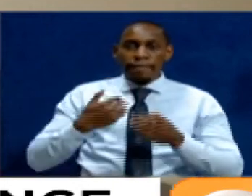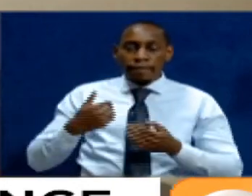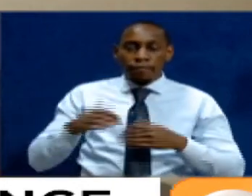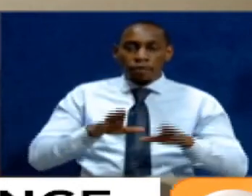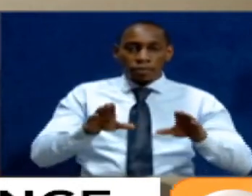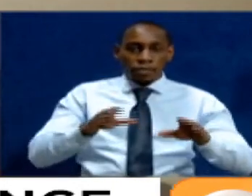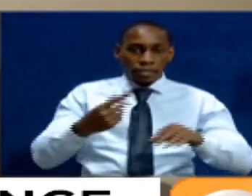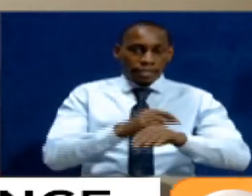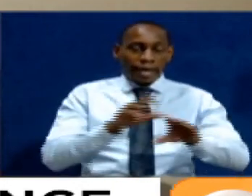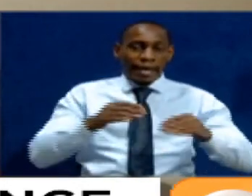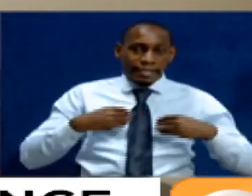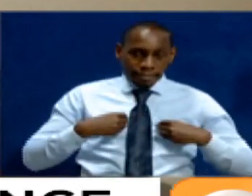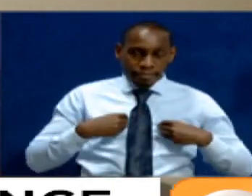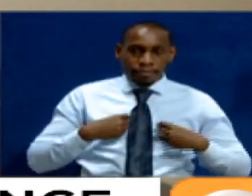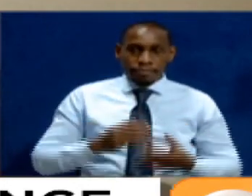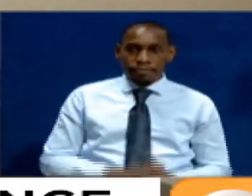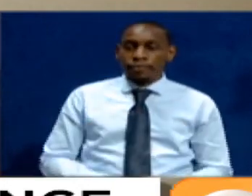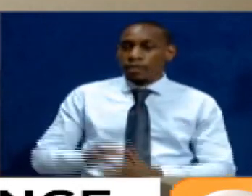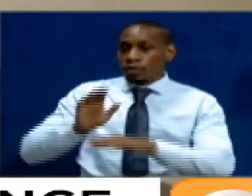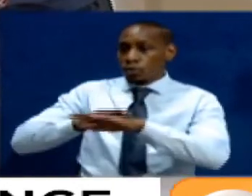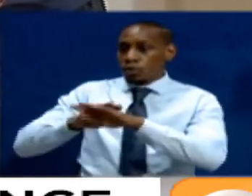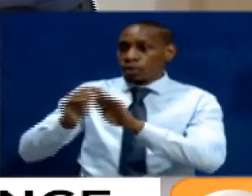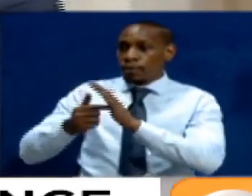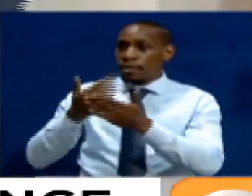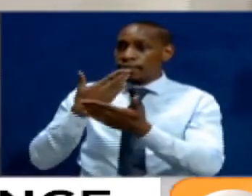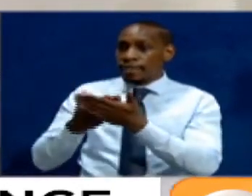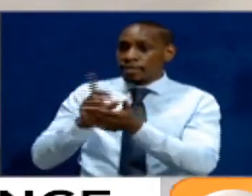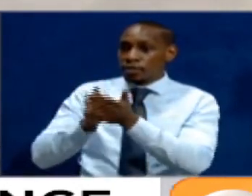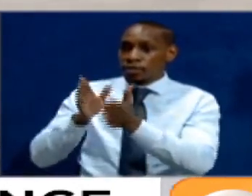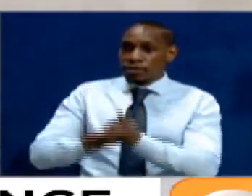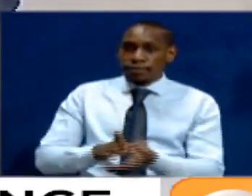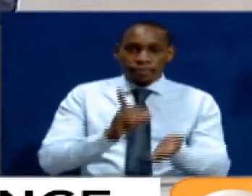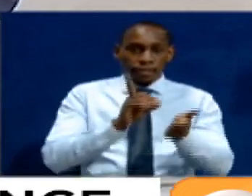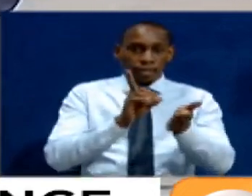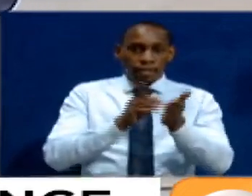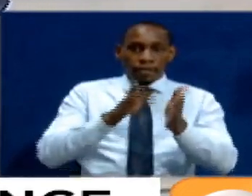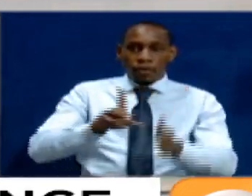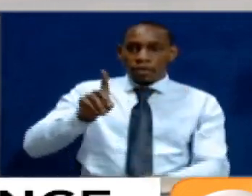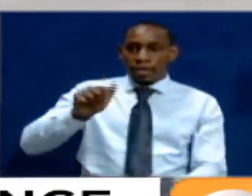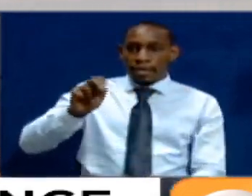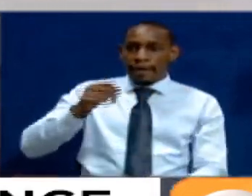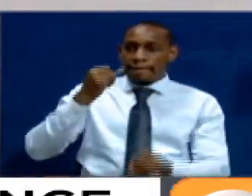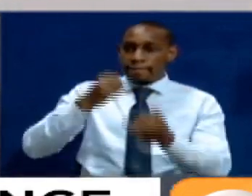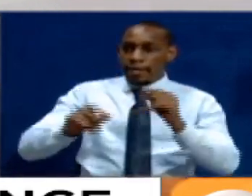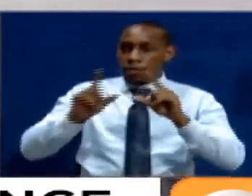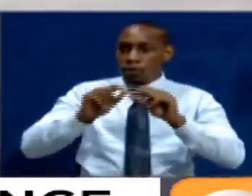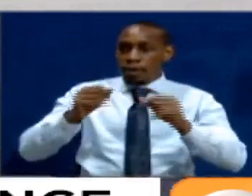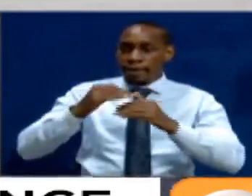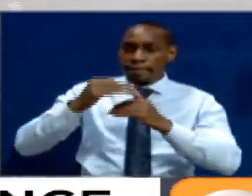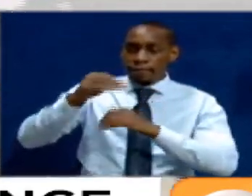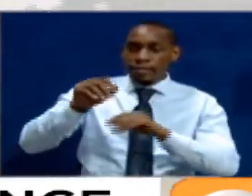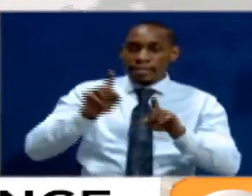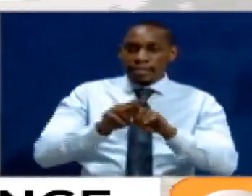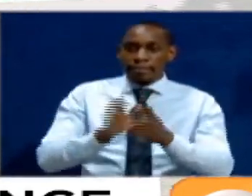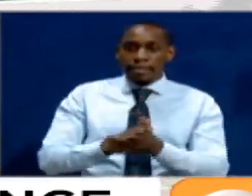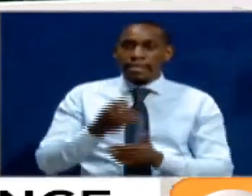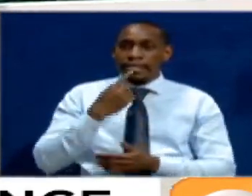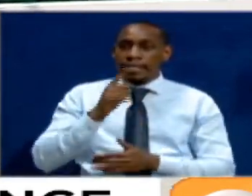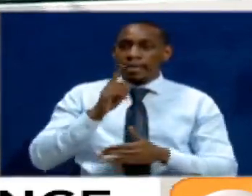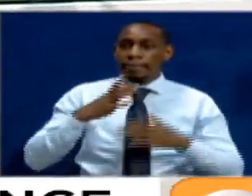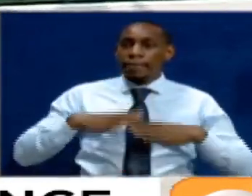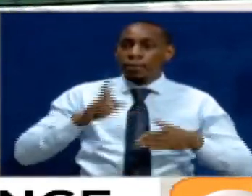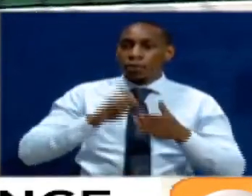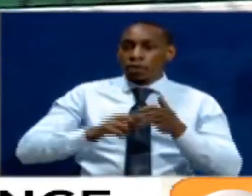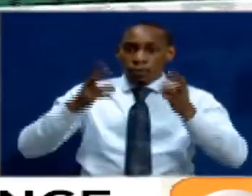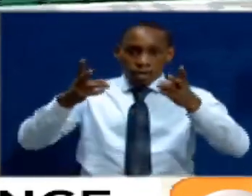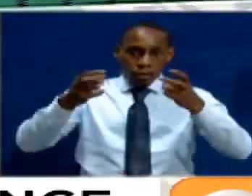say go ahead and take it. Very good point. Thank you, Doctor. Dr. Dan Gikonyo, your closing thoughts going forward as well. What do you tell the